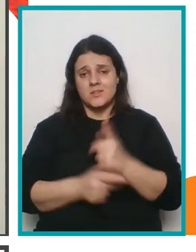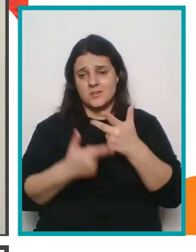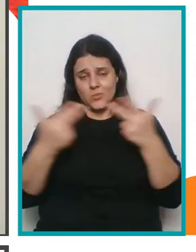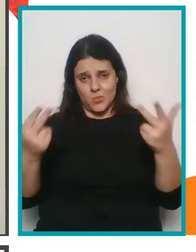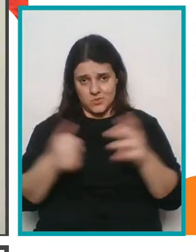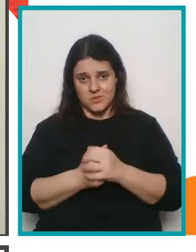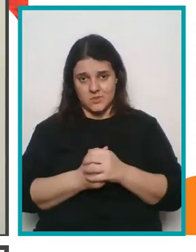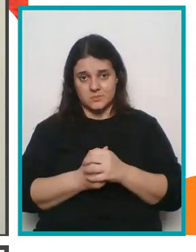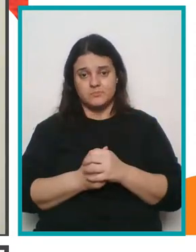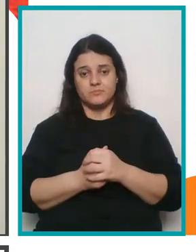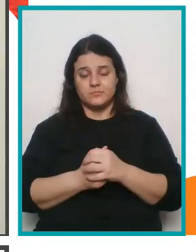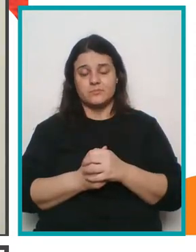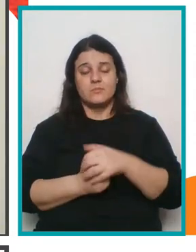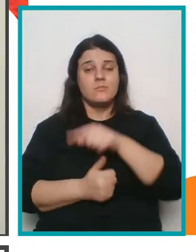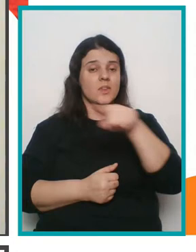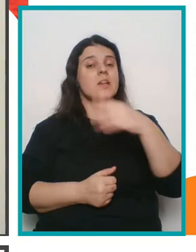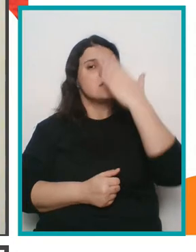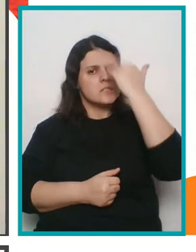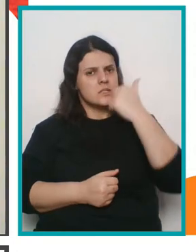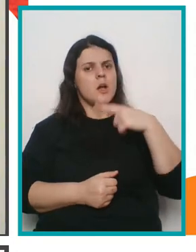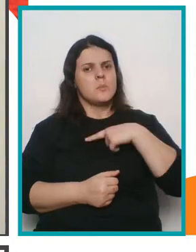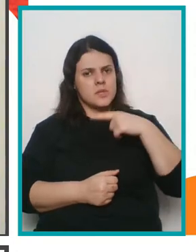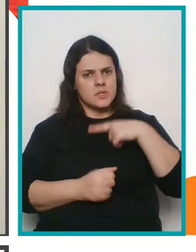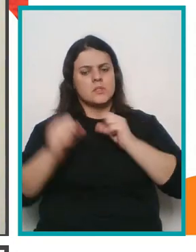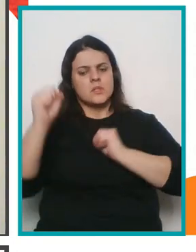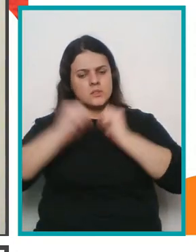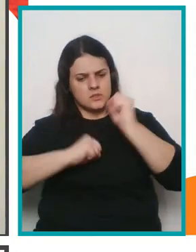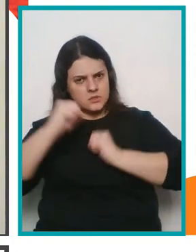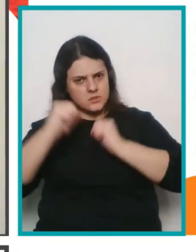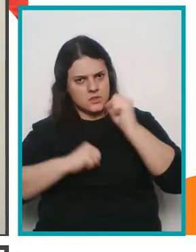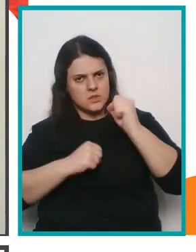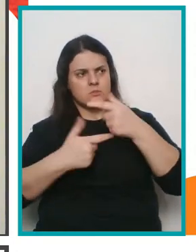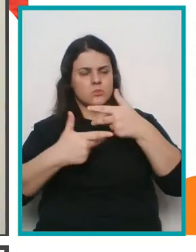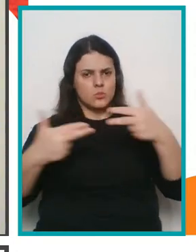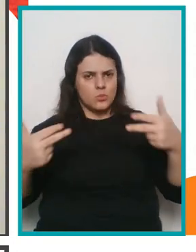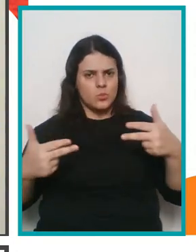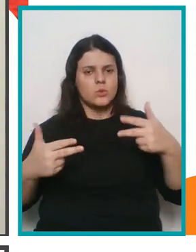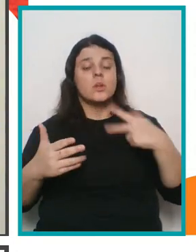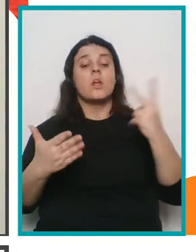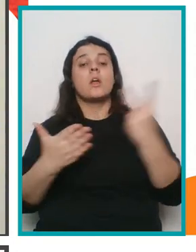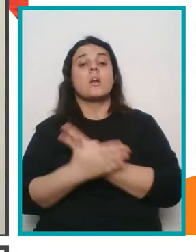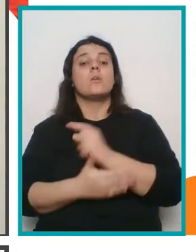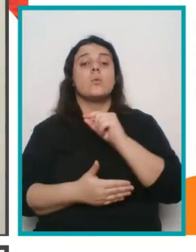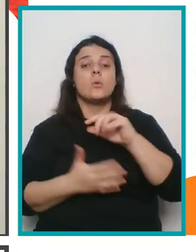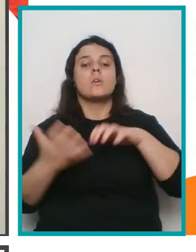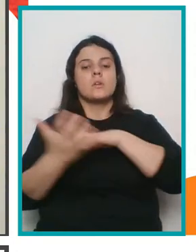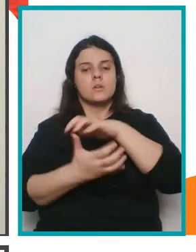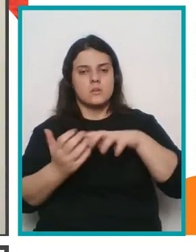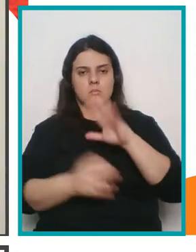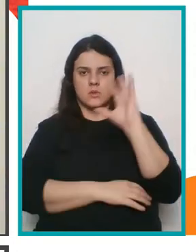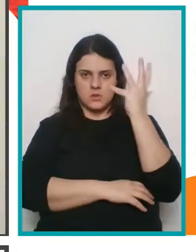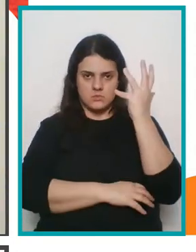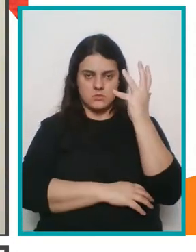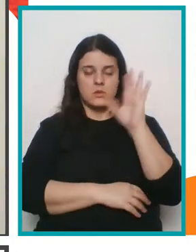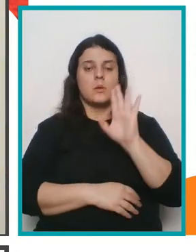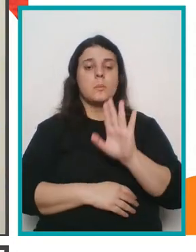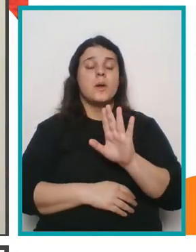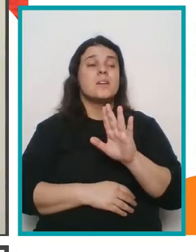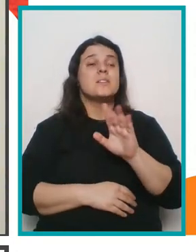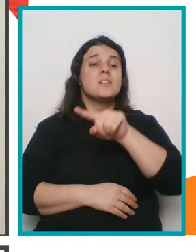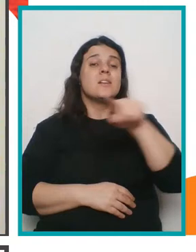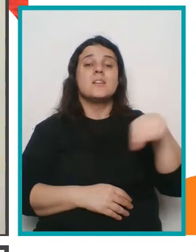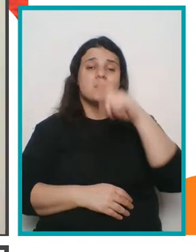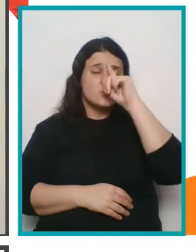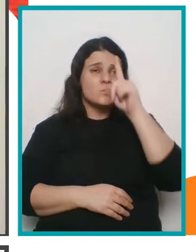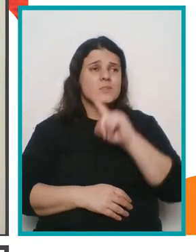connect the dots between the two, basically because they have not been taught. They have not been given the science